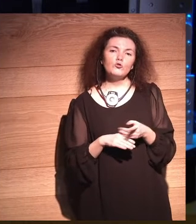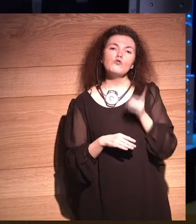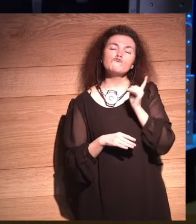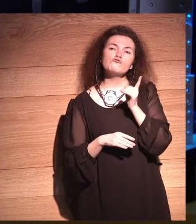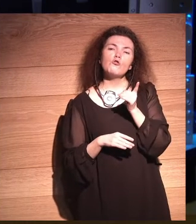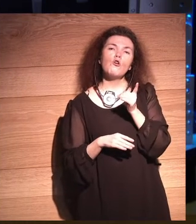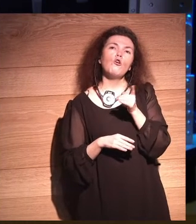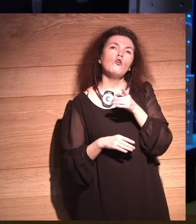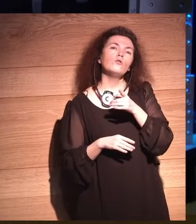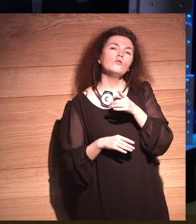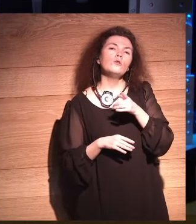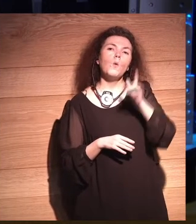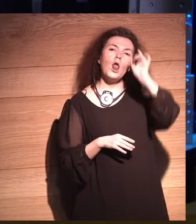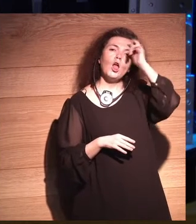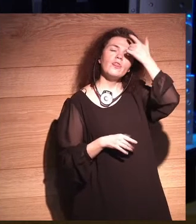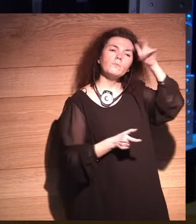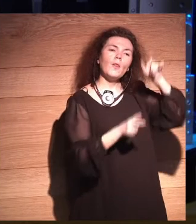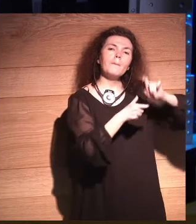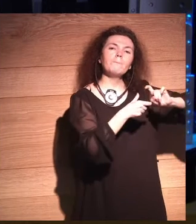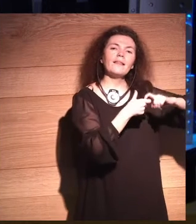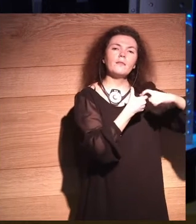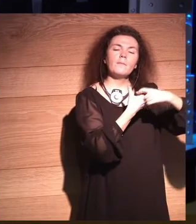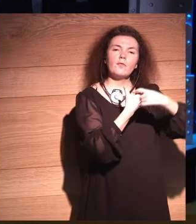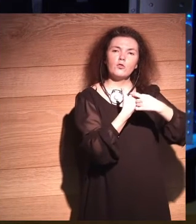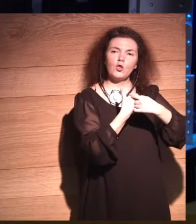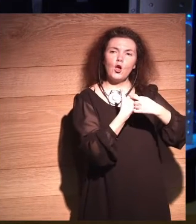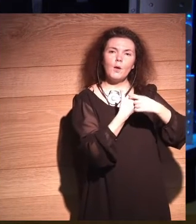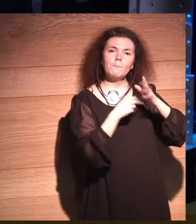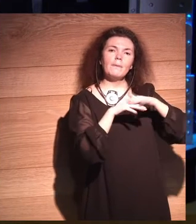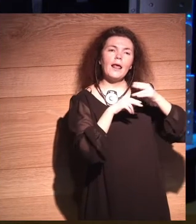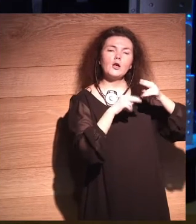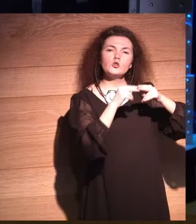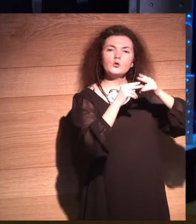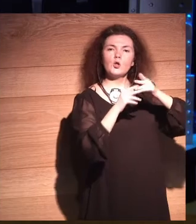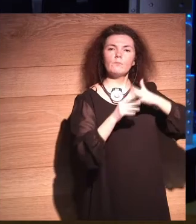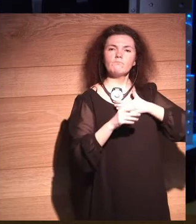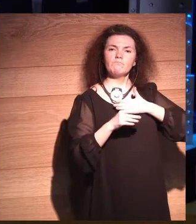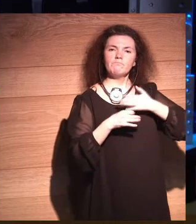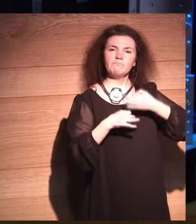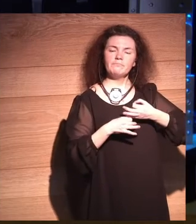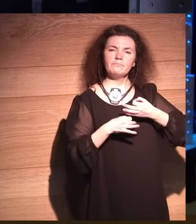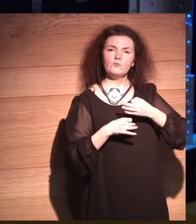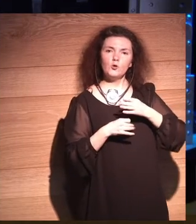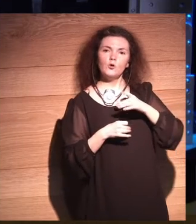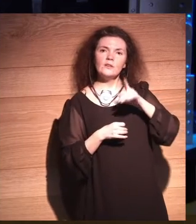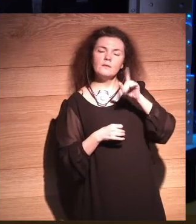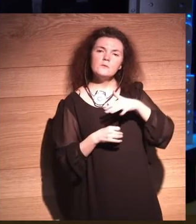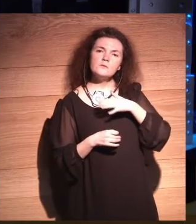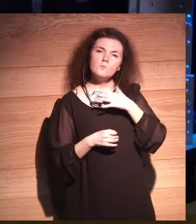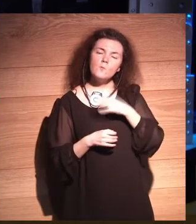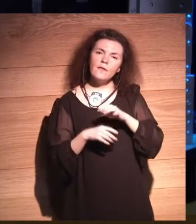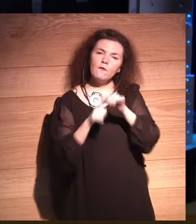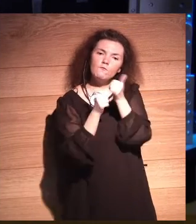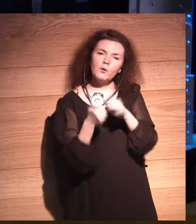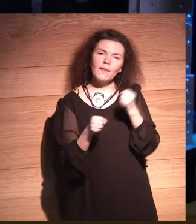legitimacy-building concept of participation, but the notion that collective intelligence is actually the more effective way to work and the more effective way to solve